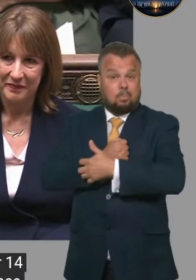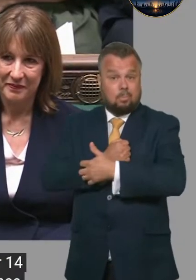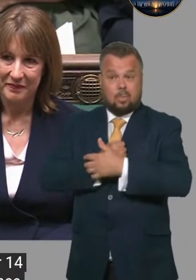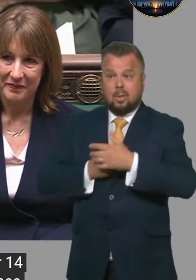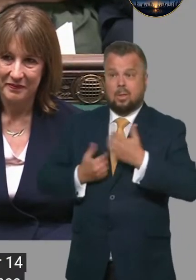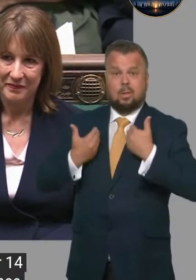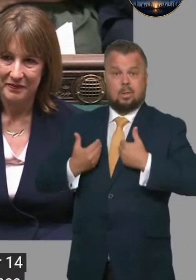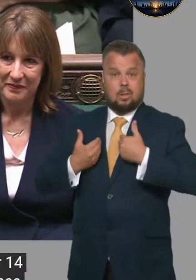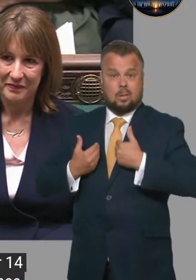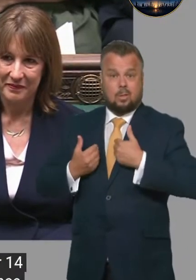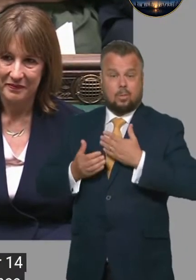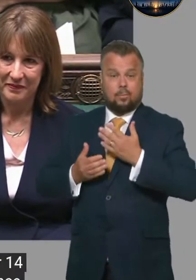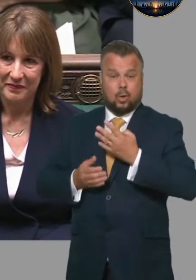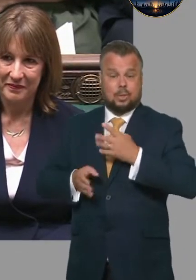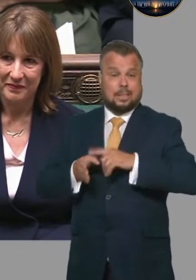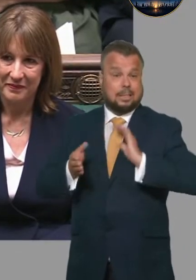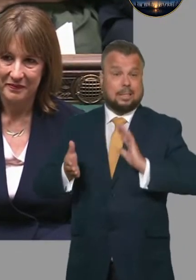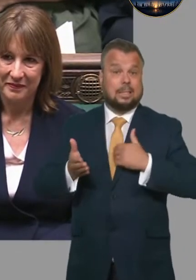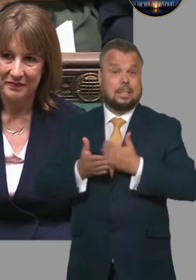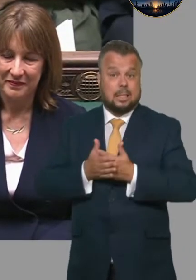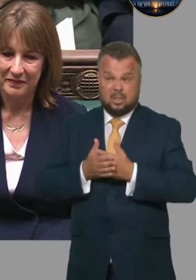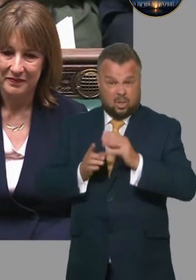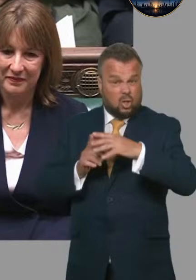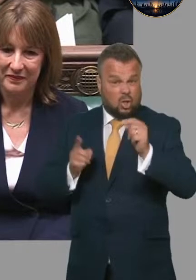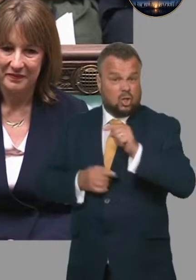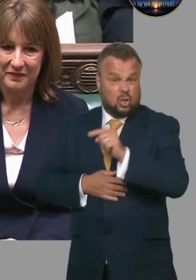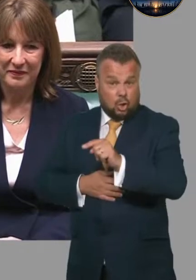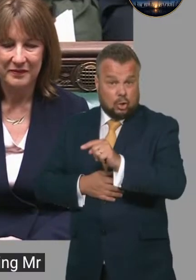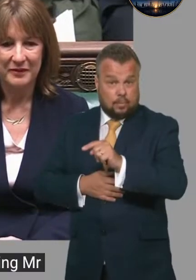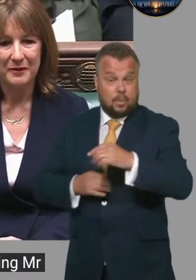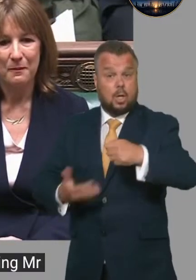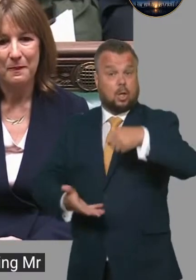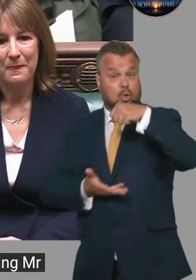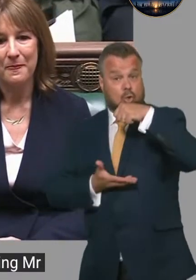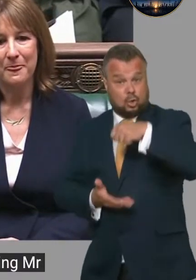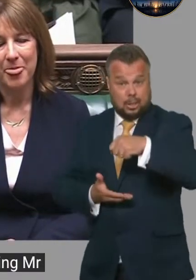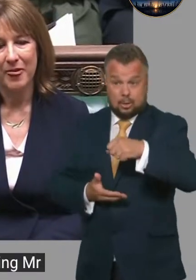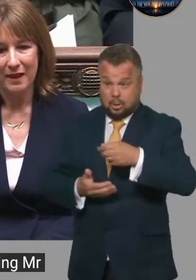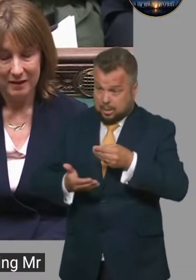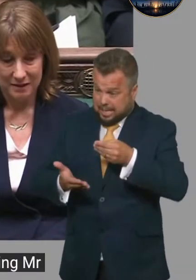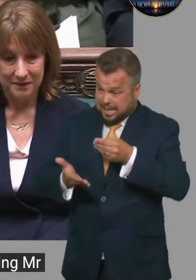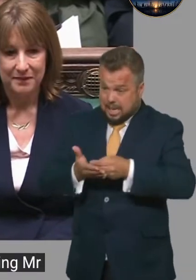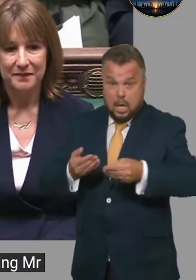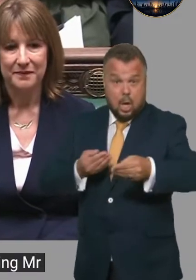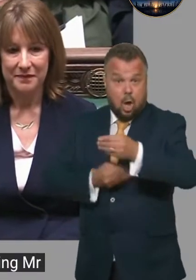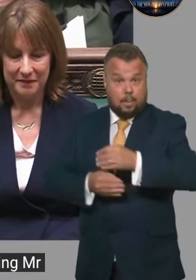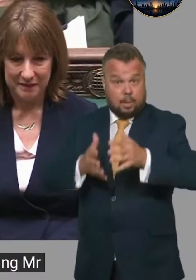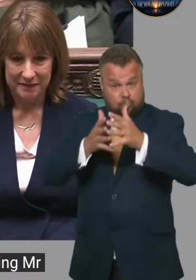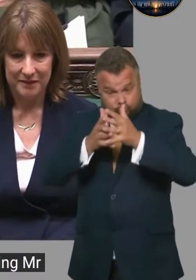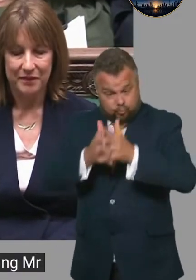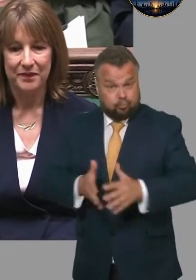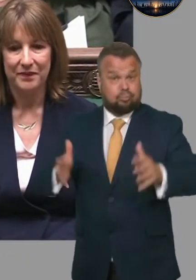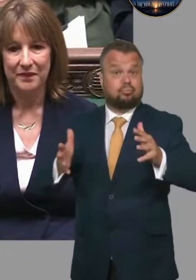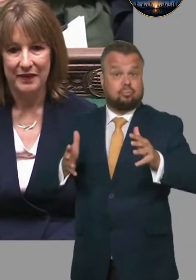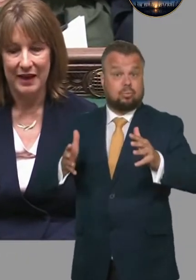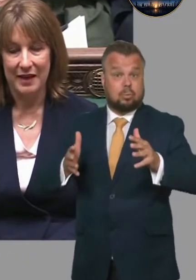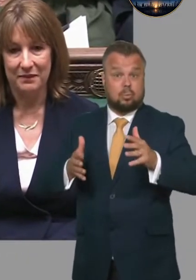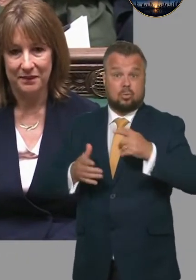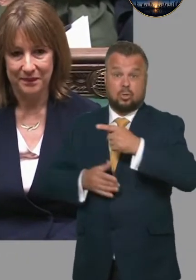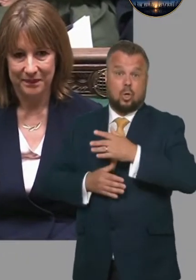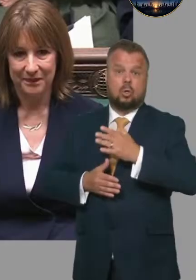She doesn't normally want to talk about the economy. That's because in the first quarter of this year, the UK had the fastest growing economy in the